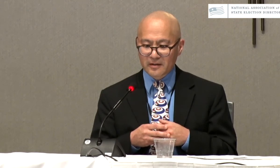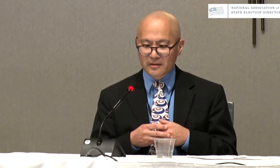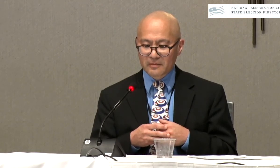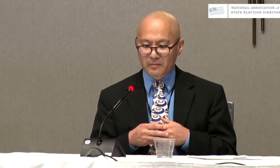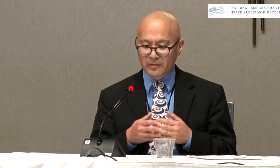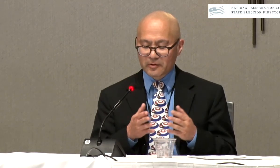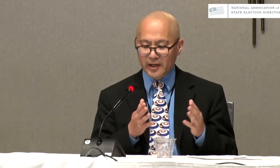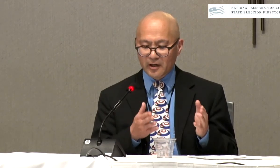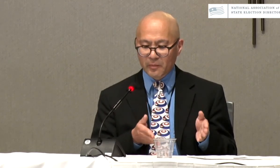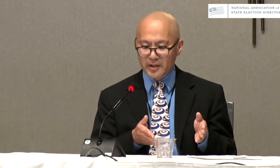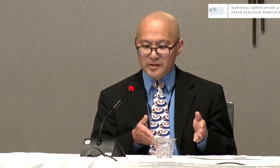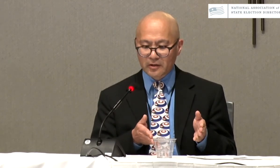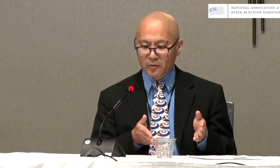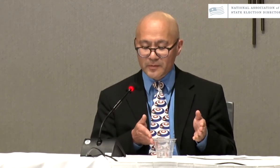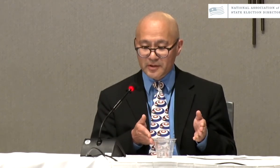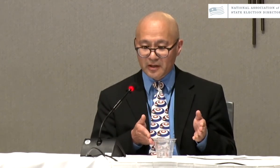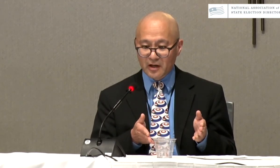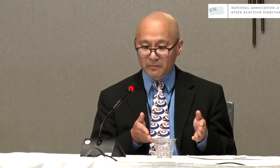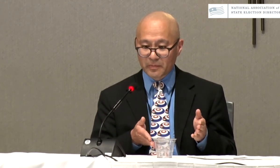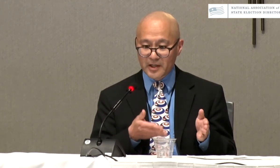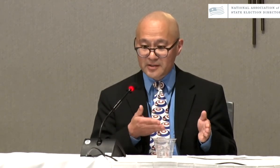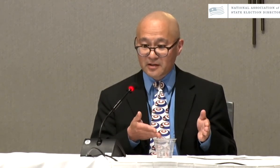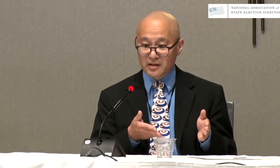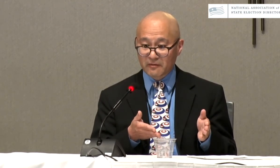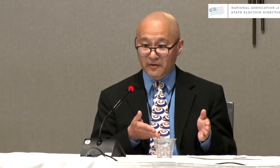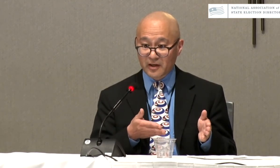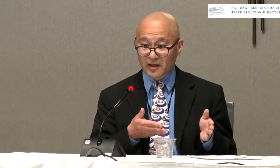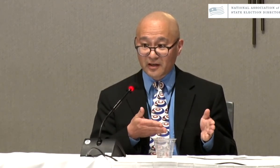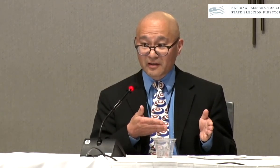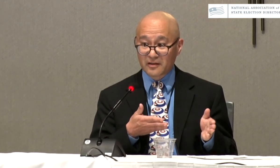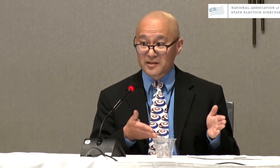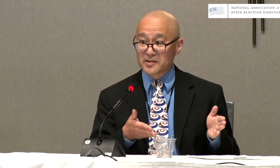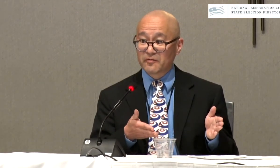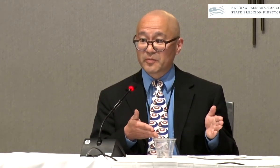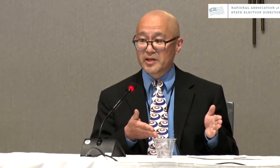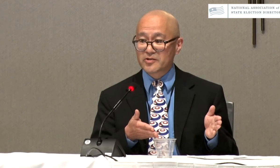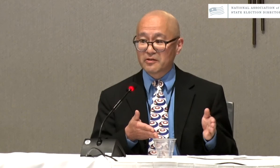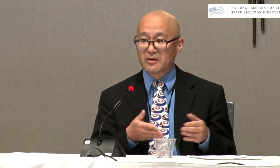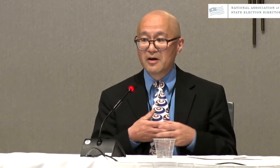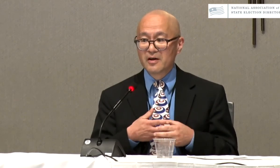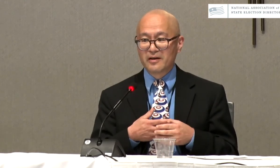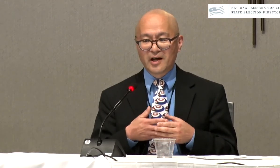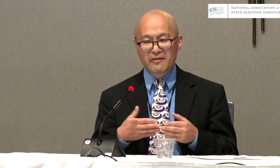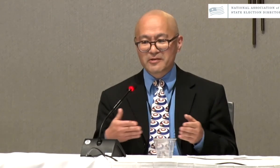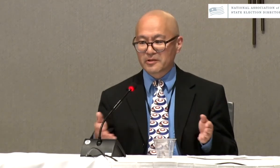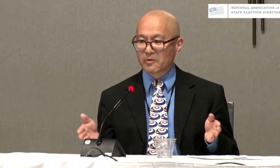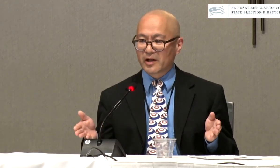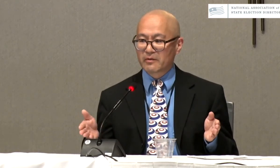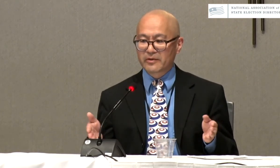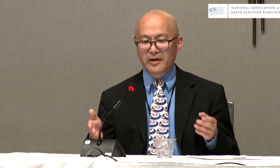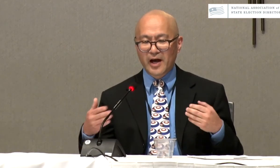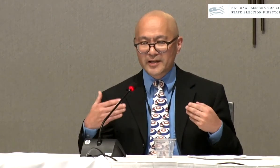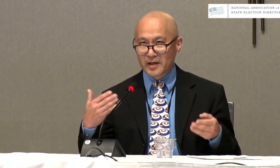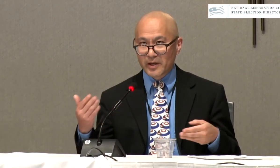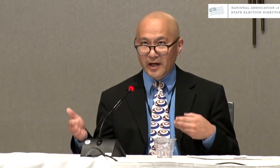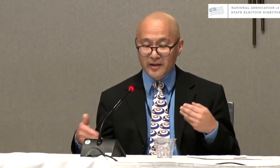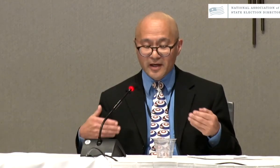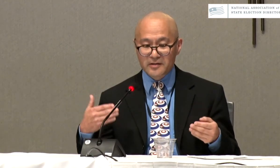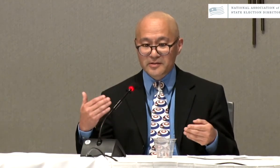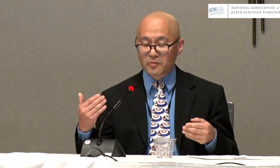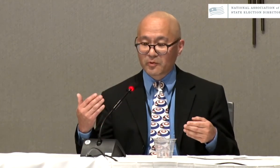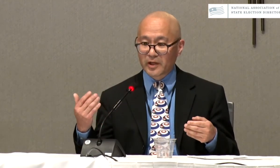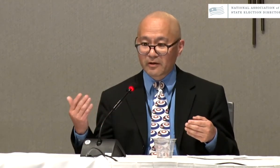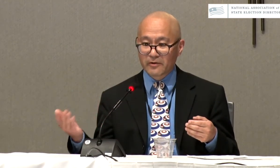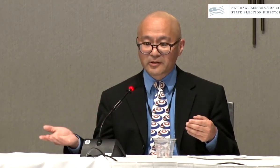on creating a page on our website based on fighting the disinformation and obviously we're not the idea behind